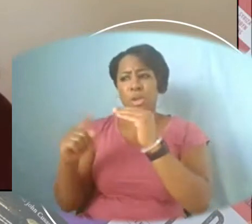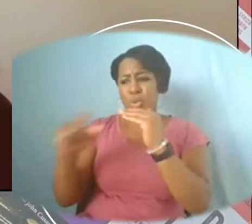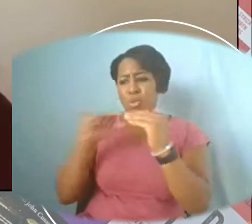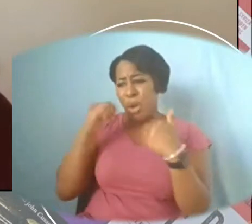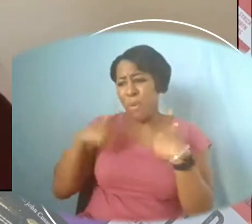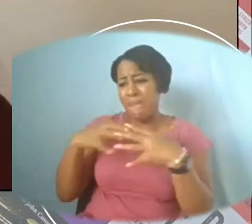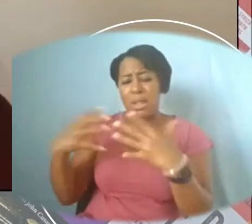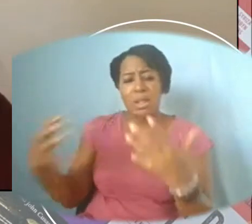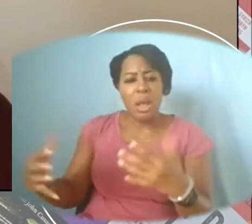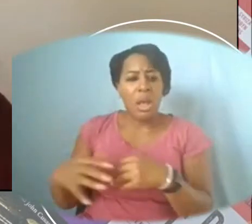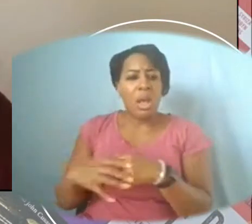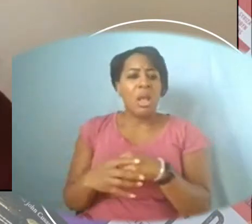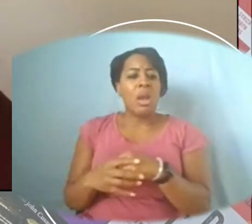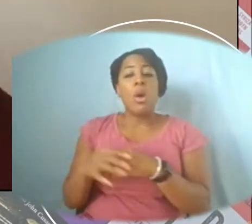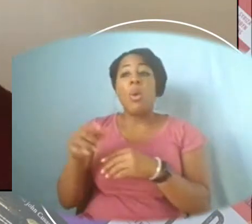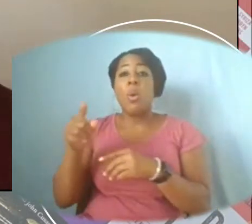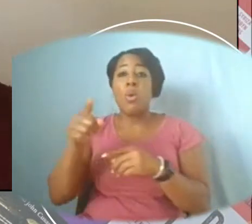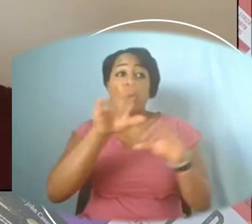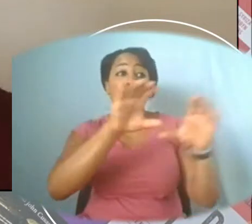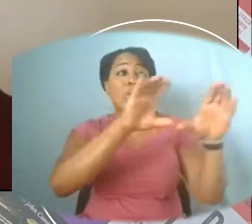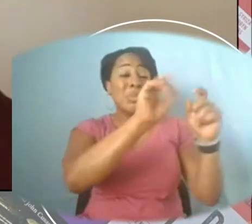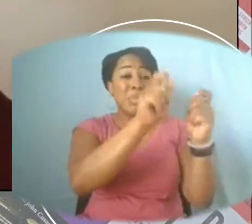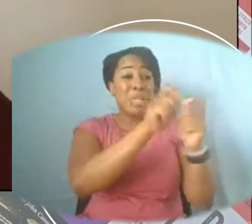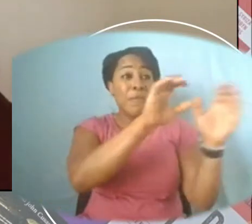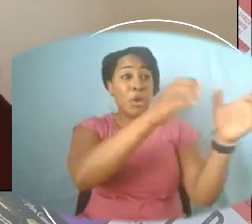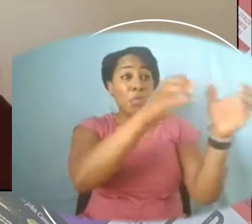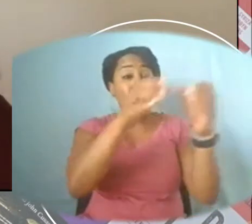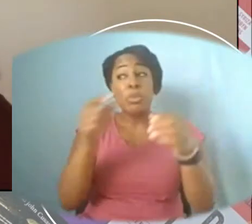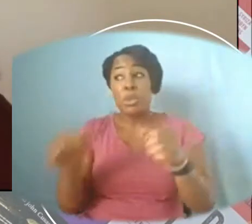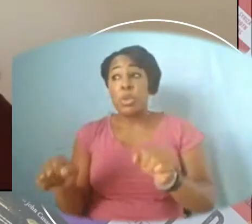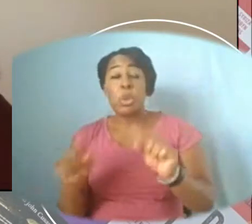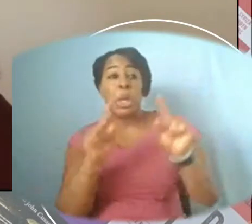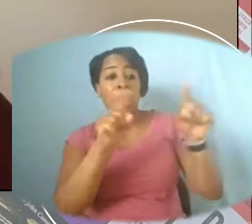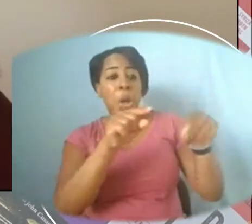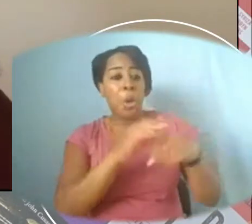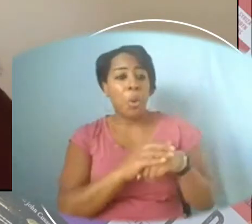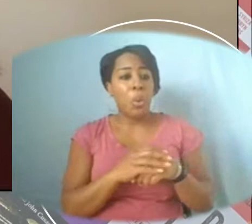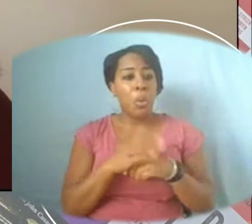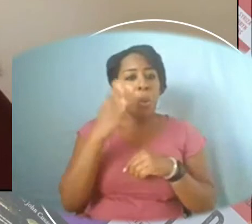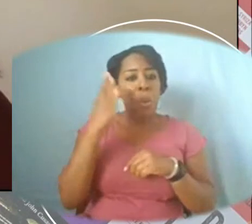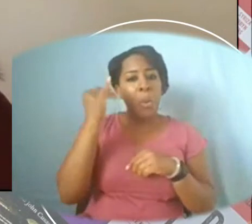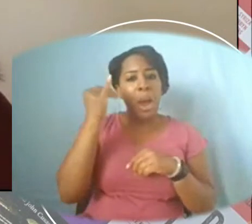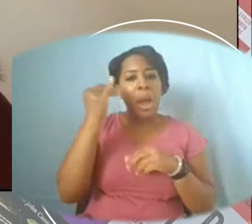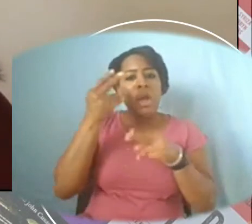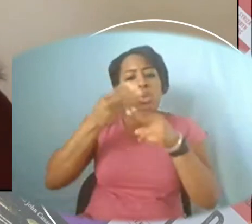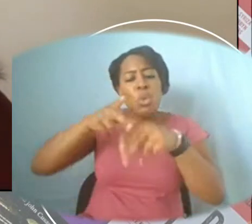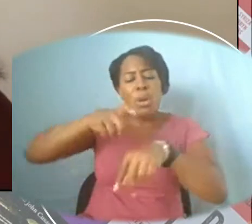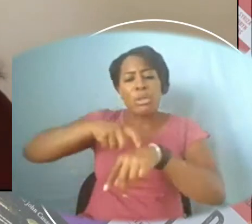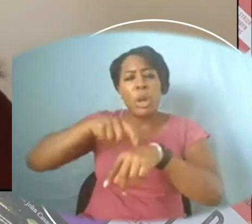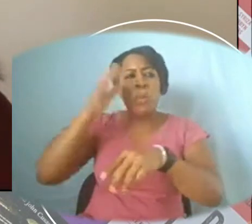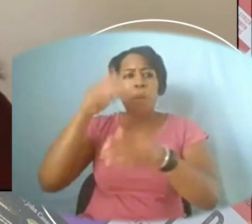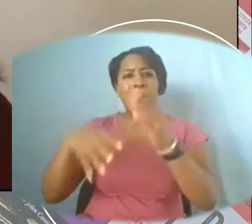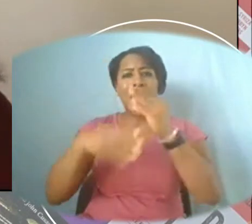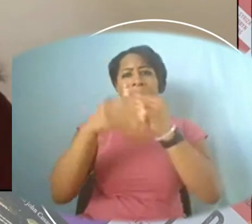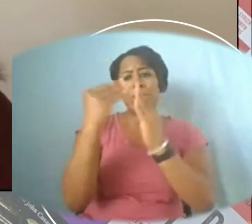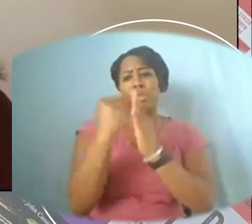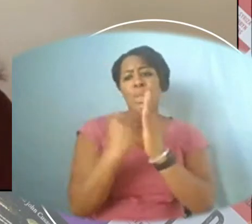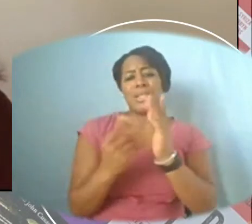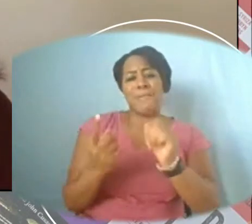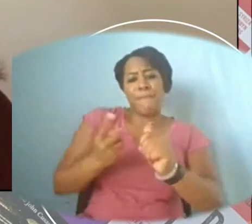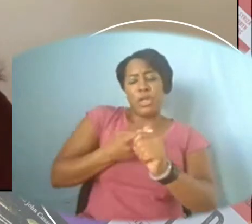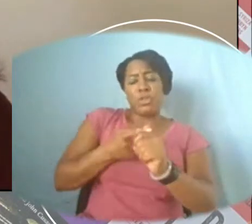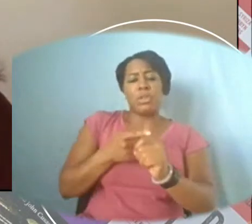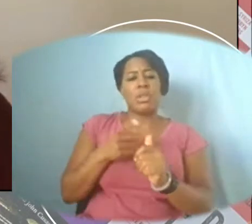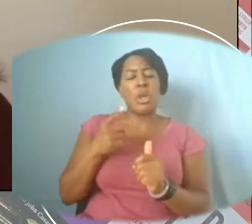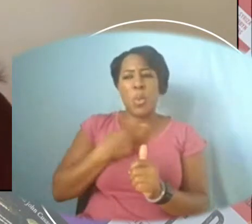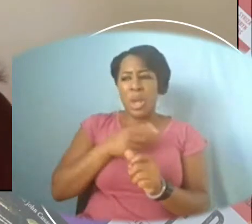what groups you can attend because they're going to put a short-termer on the list first. looking at what those individuals are doing,